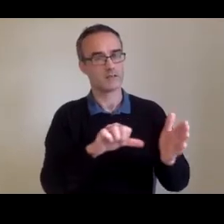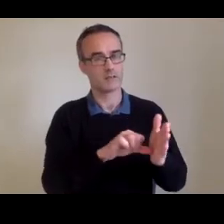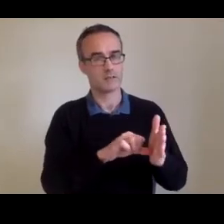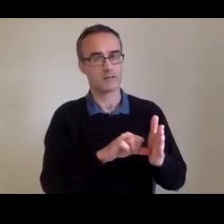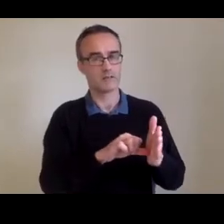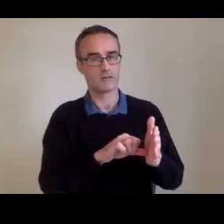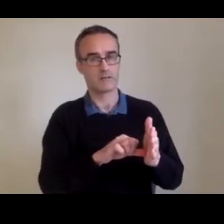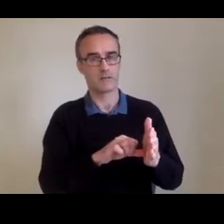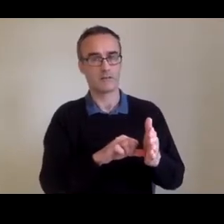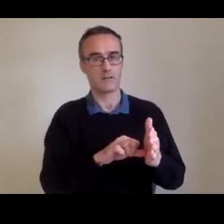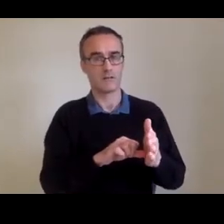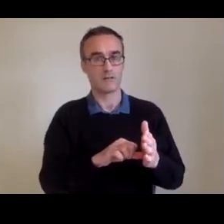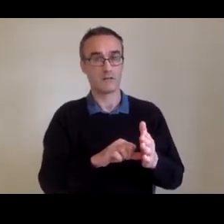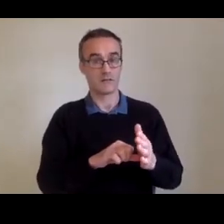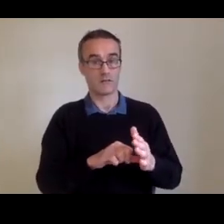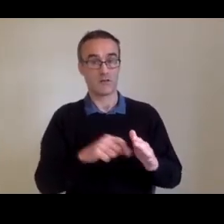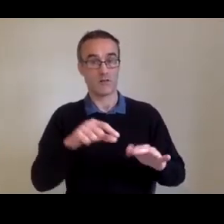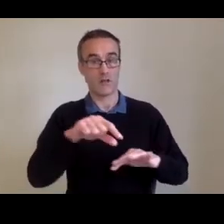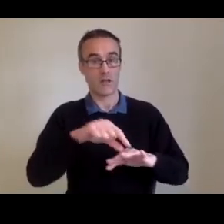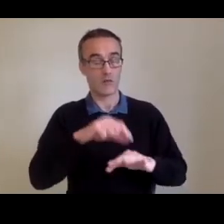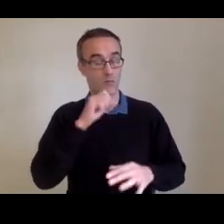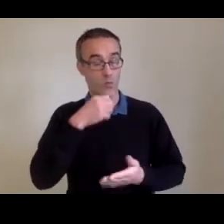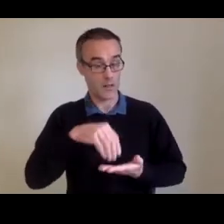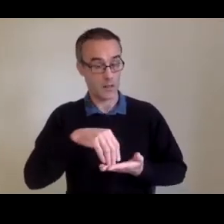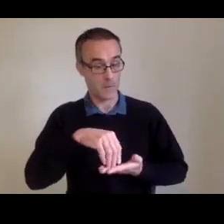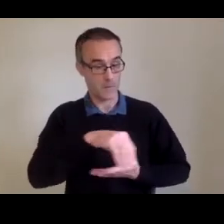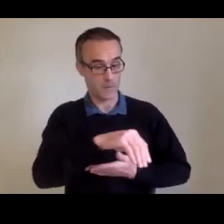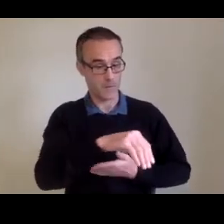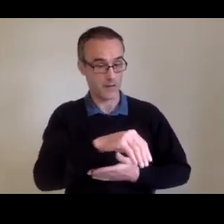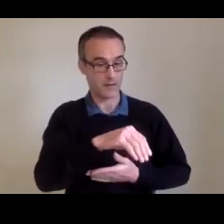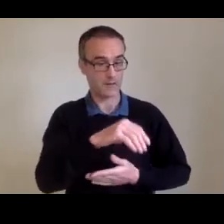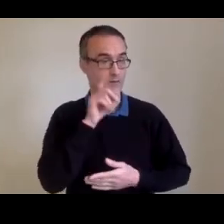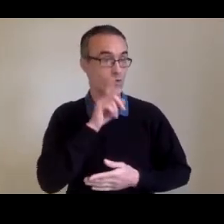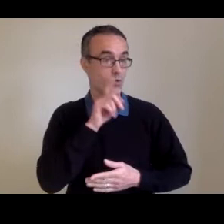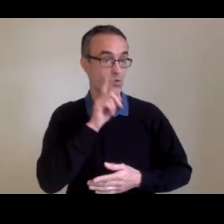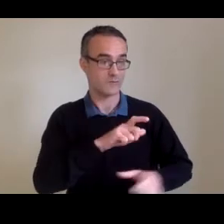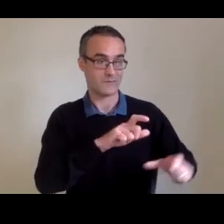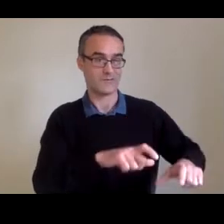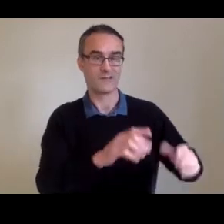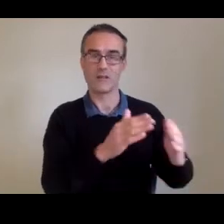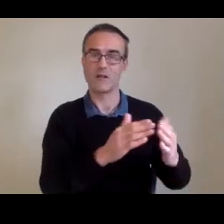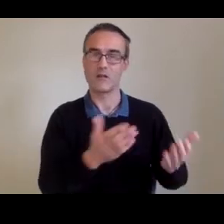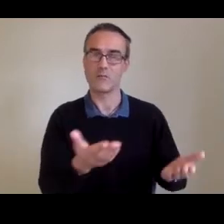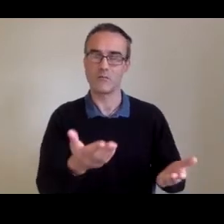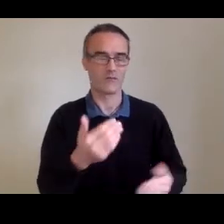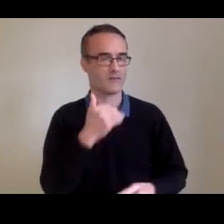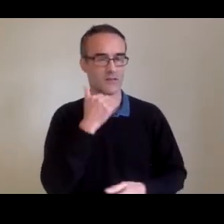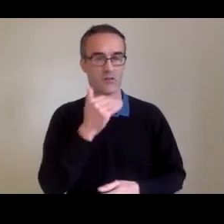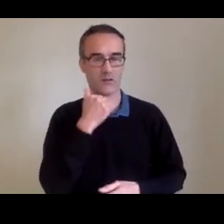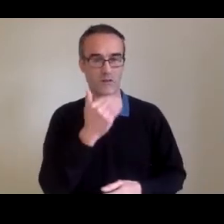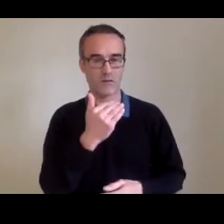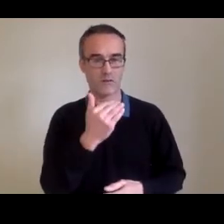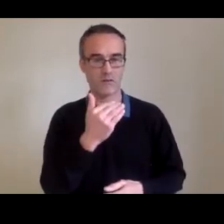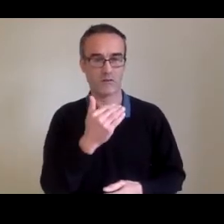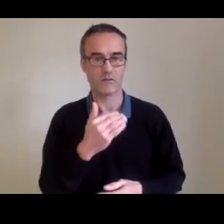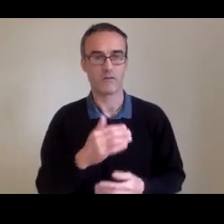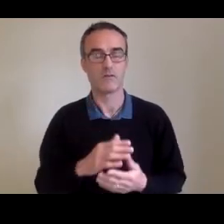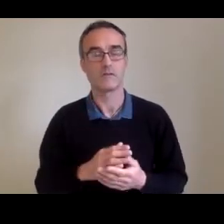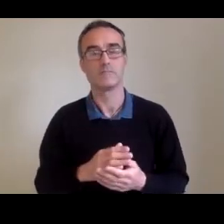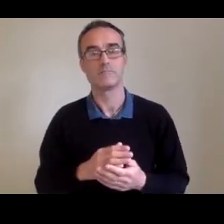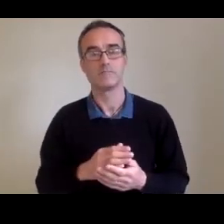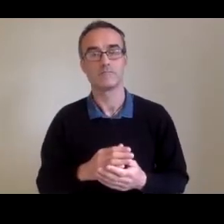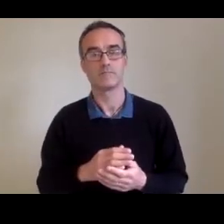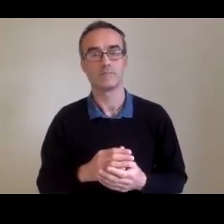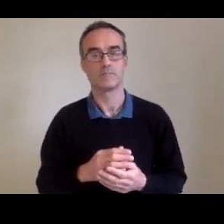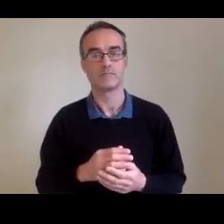salaries commensurate to what a job earner is earning. They should be able to express themselves. That after having spent